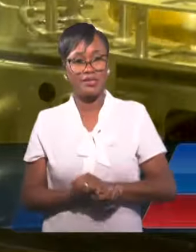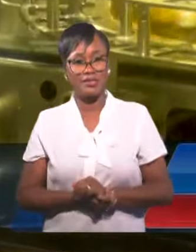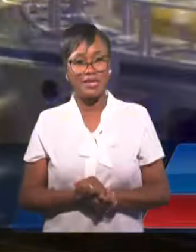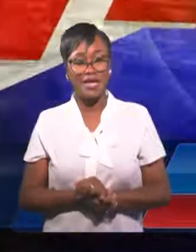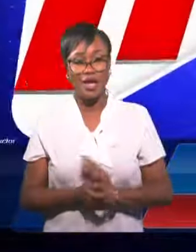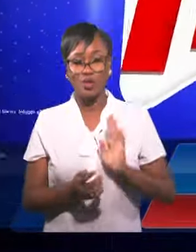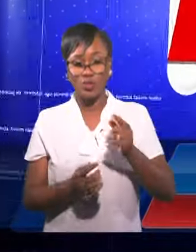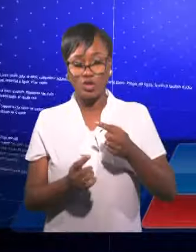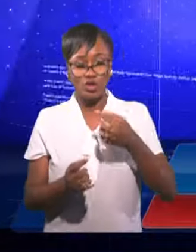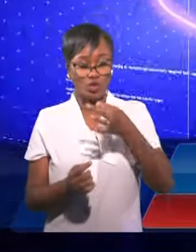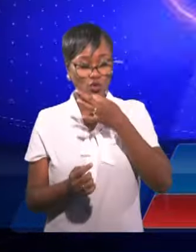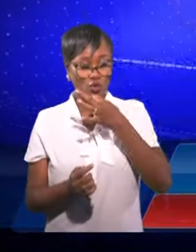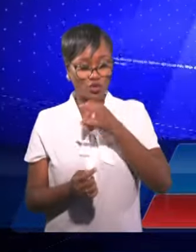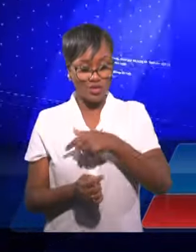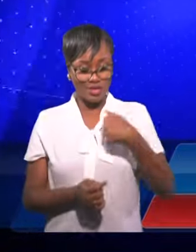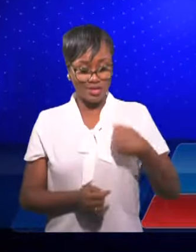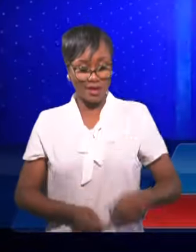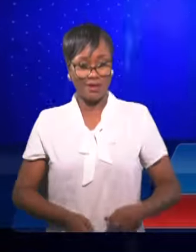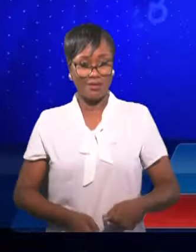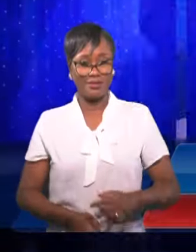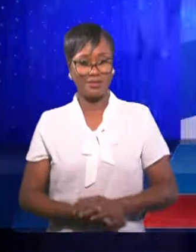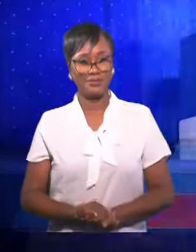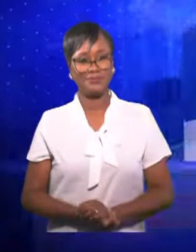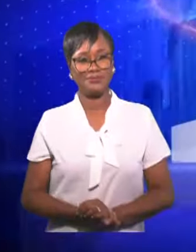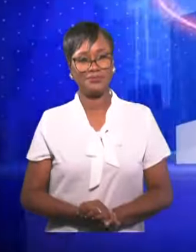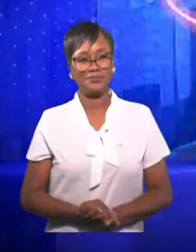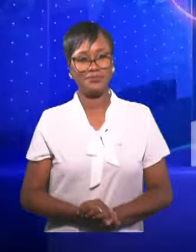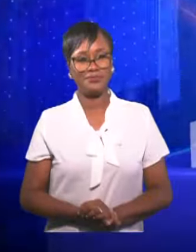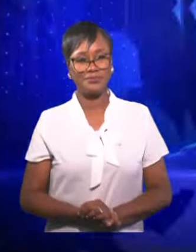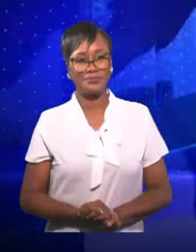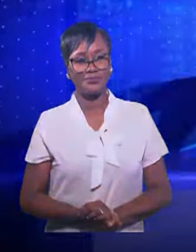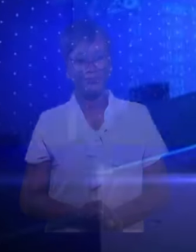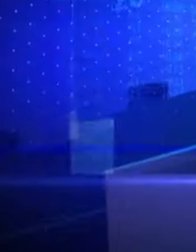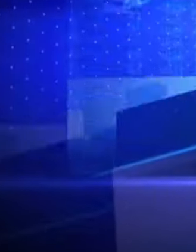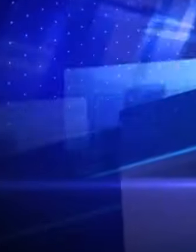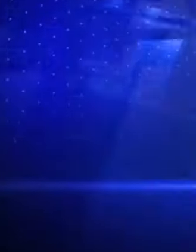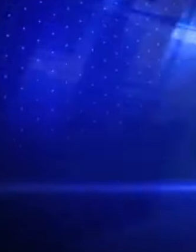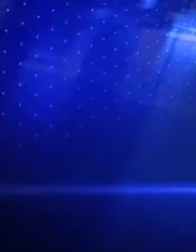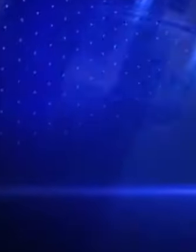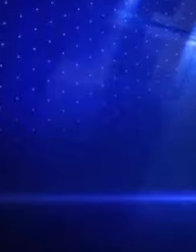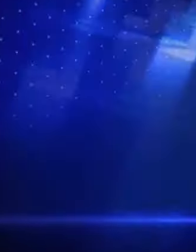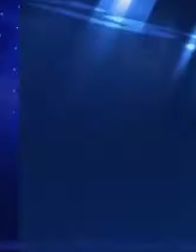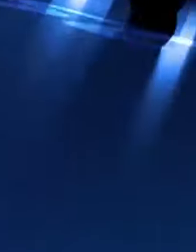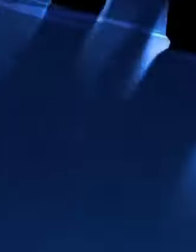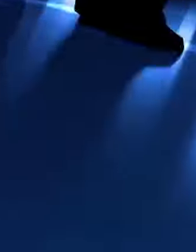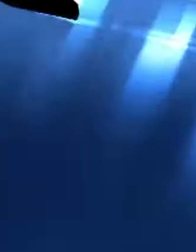China. I am Sunil Lalla with your TTT News Business Insight.